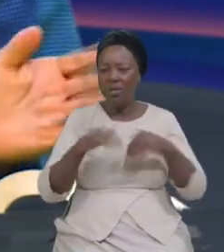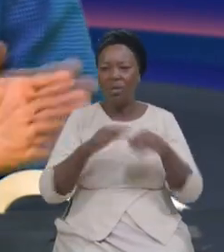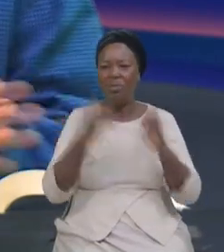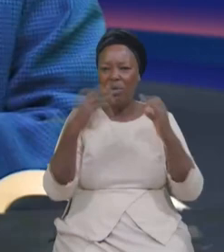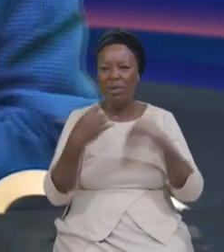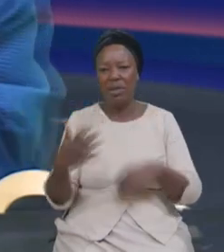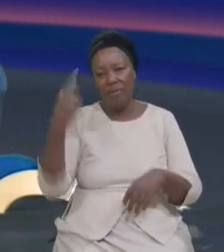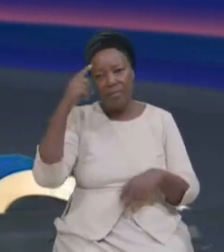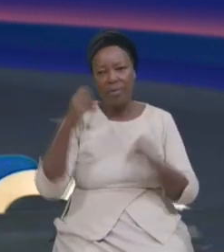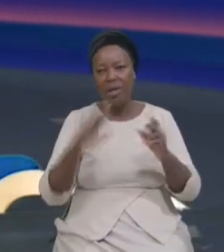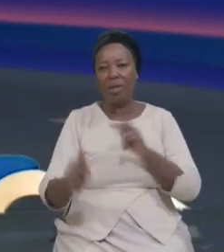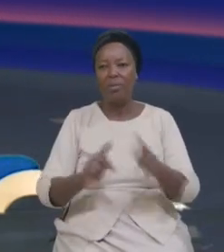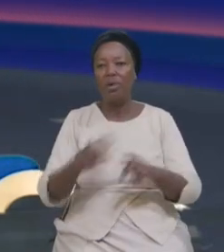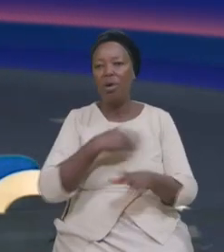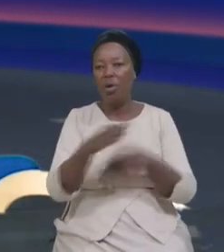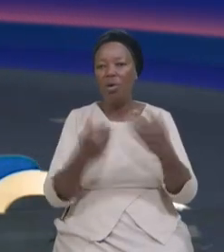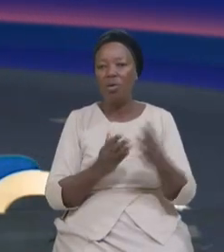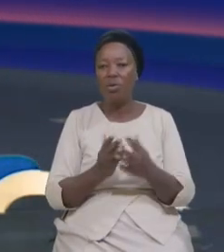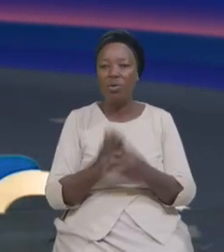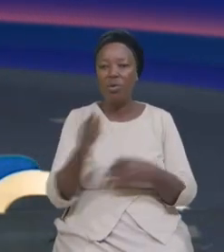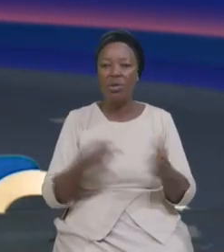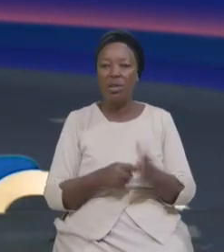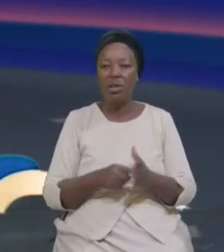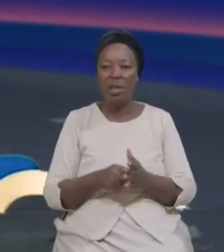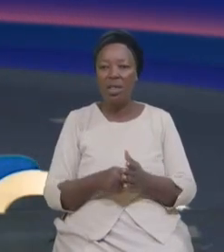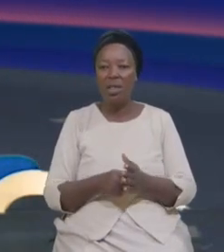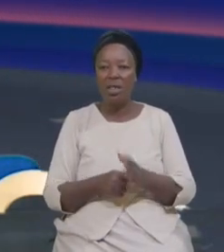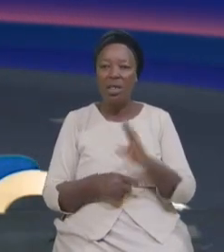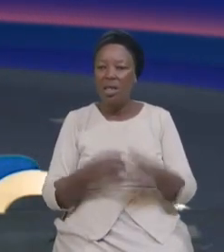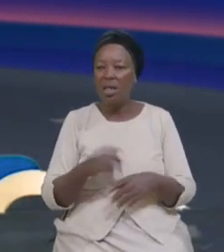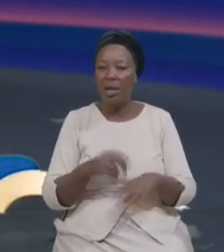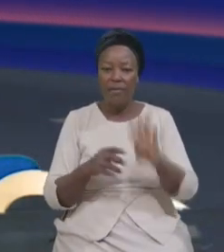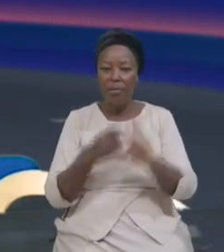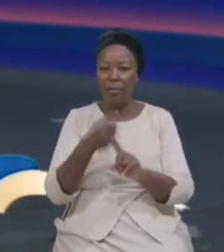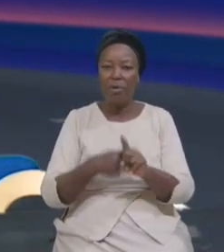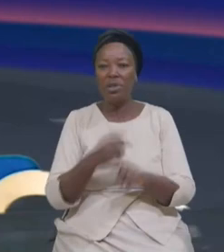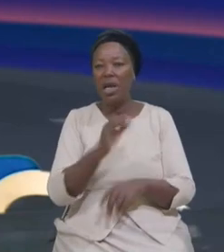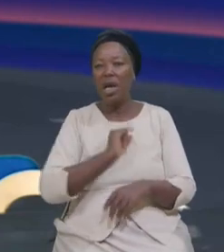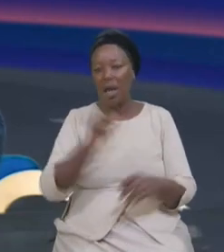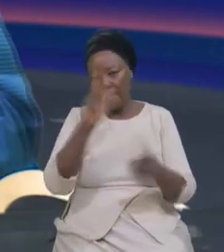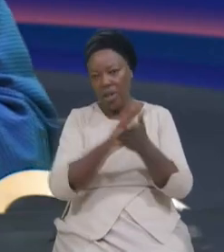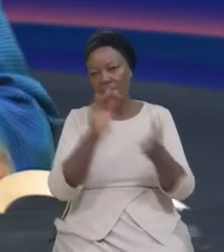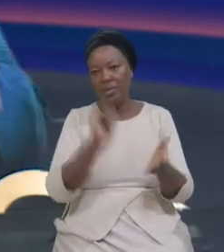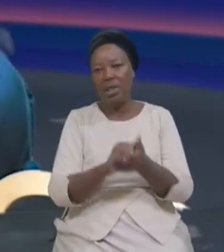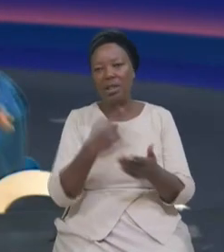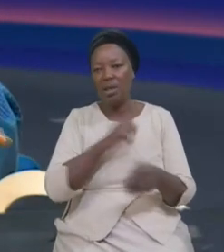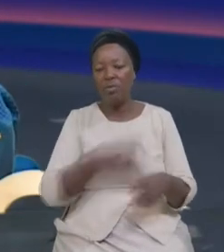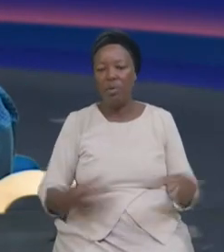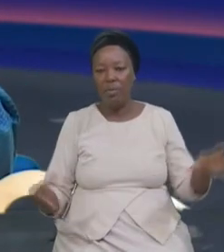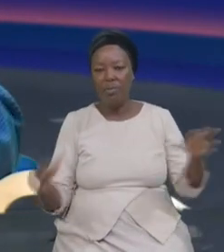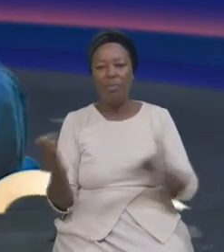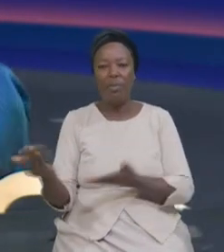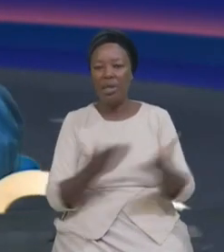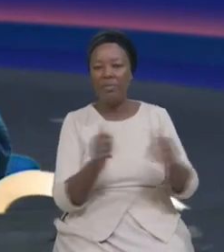people all these 24 months. And I believe the Lord will bring everything together and put in